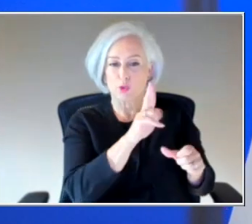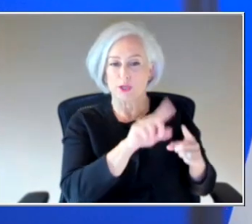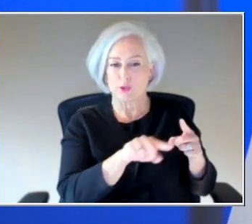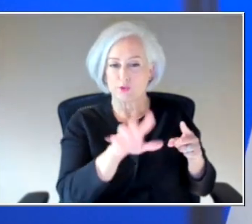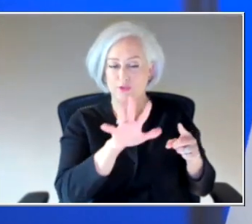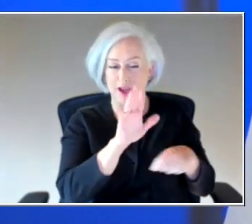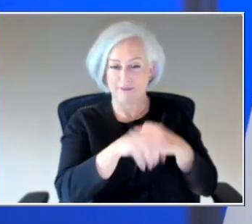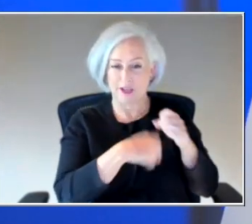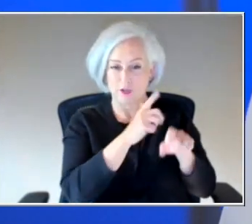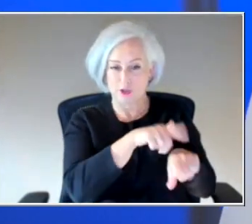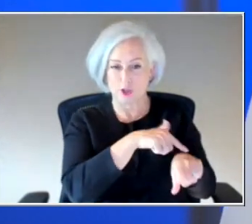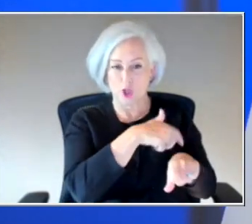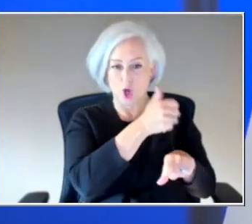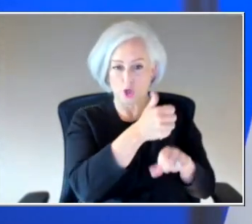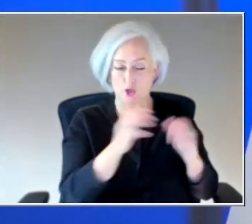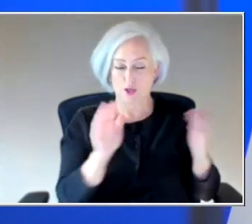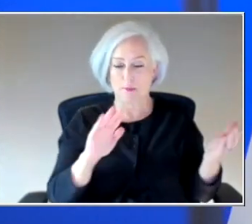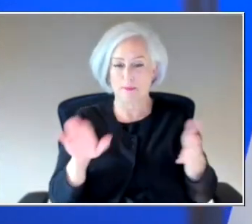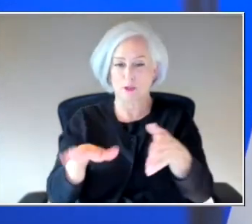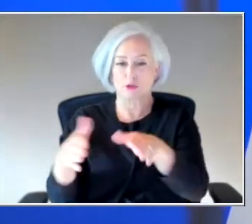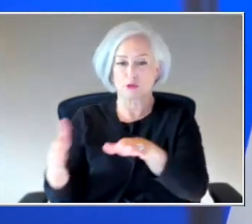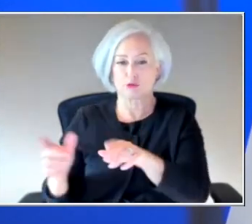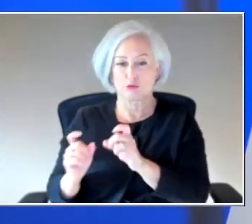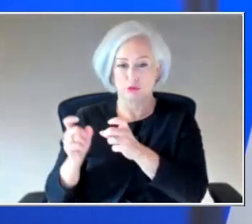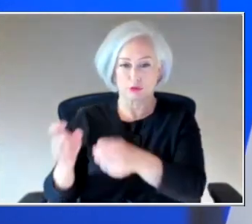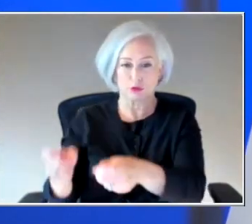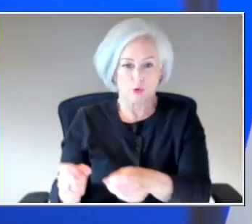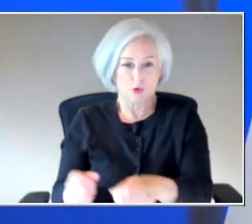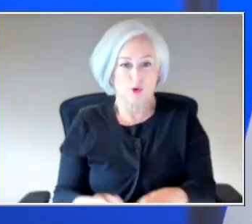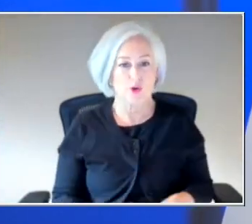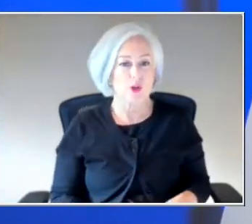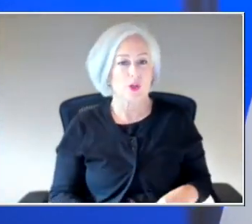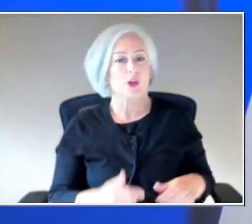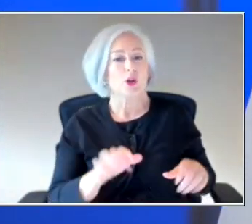to it, and we can do it in an elective manner. We don't have to do it at 3 in the morning.